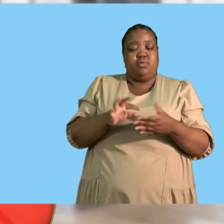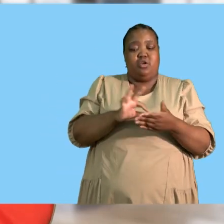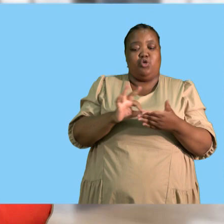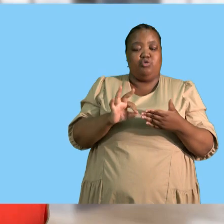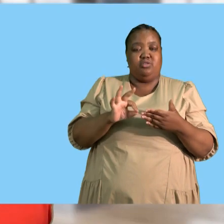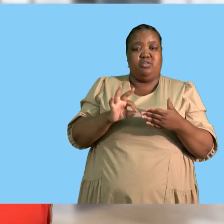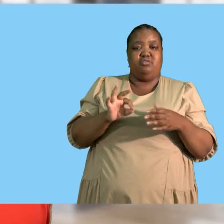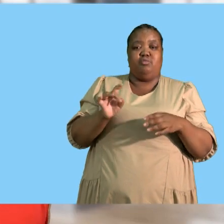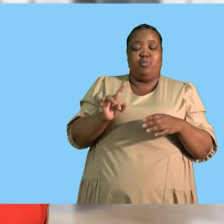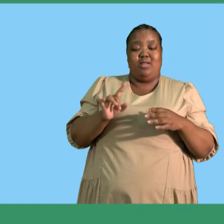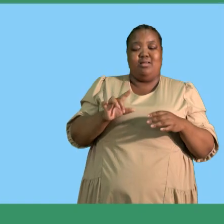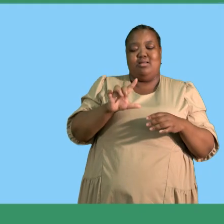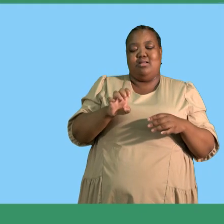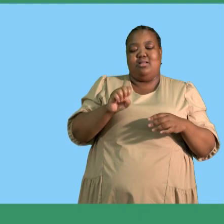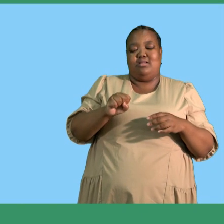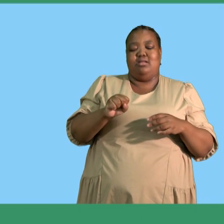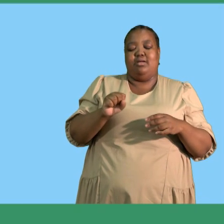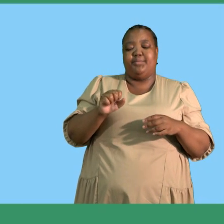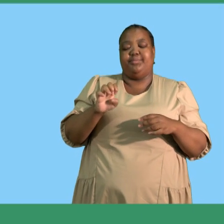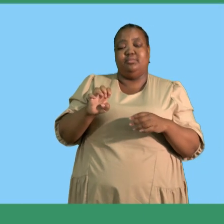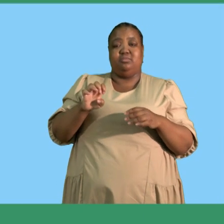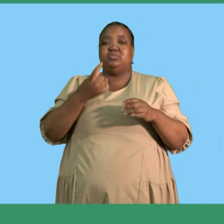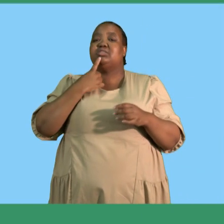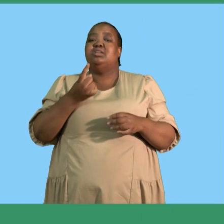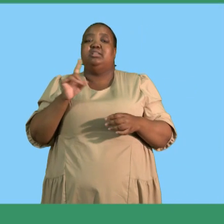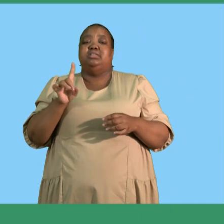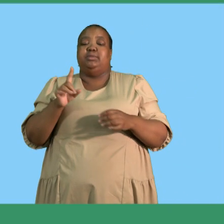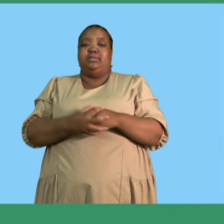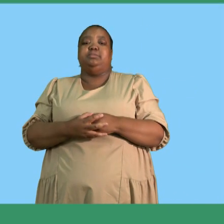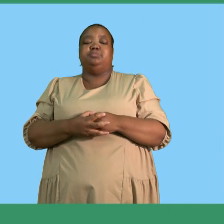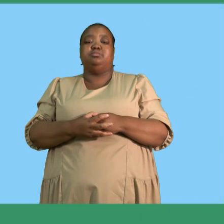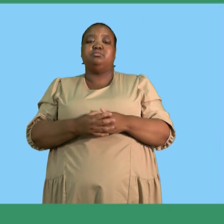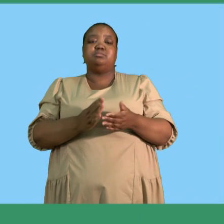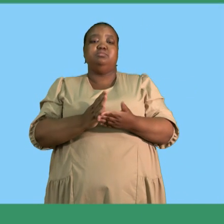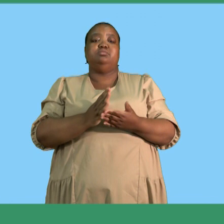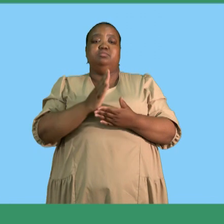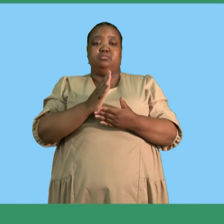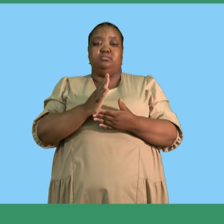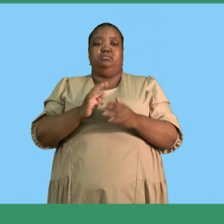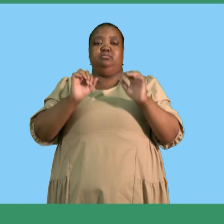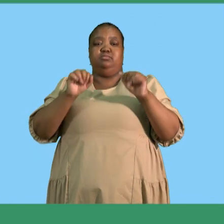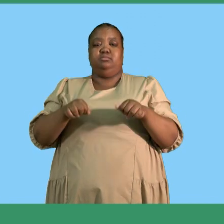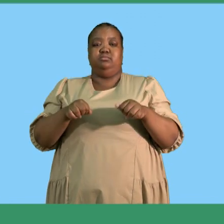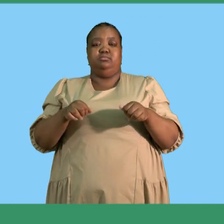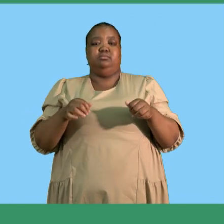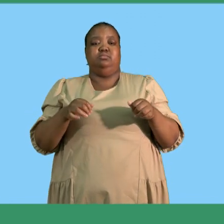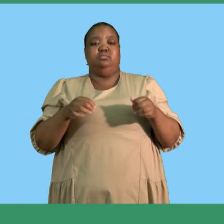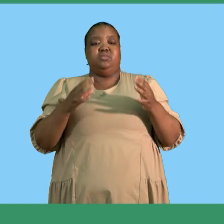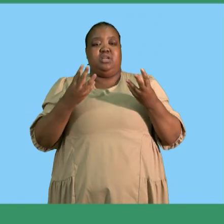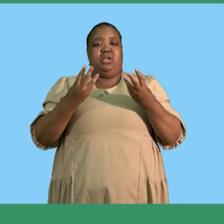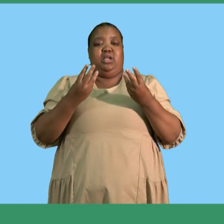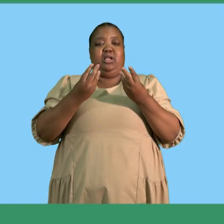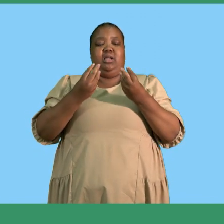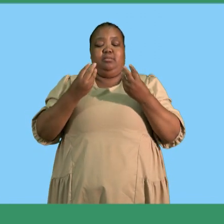The contractual implications for leasing says that you have the right to occupy an asset for